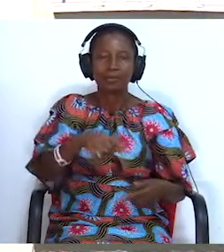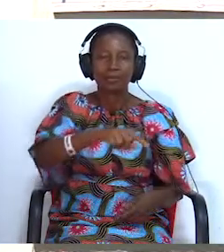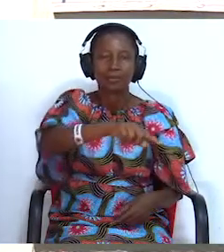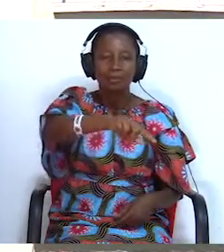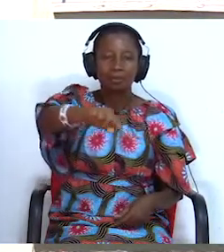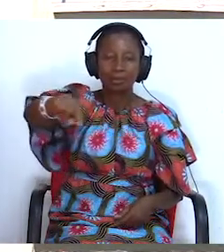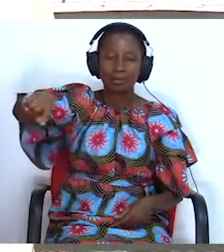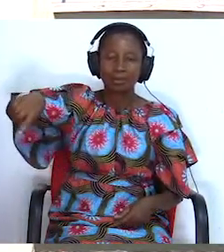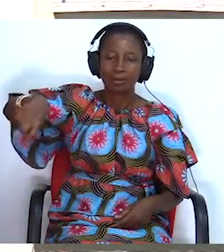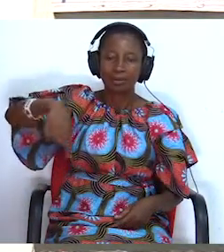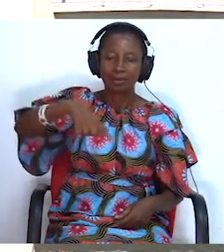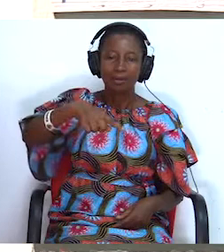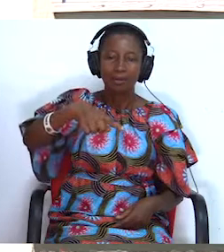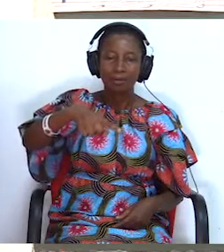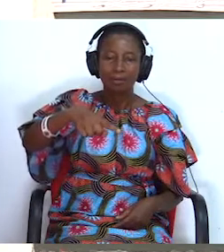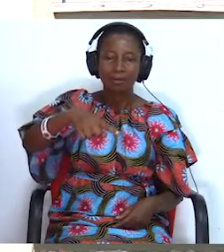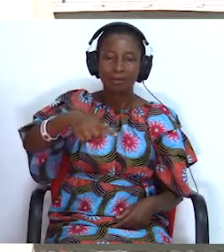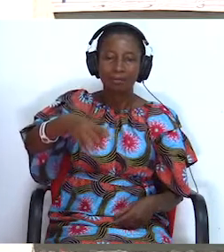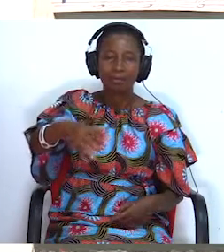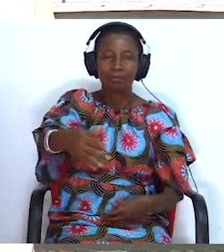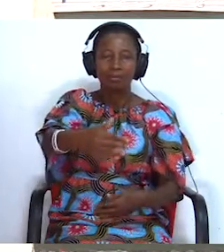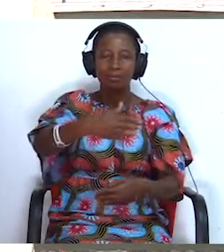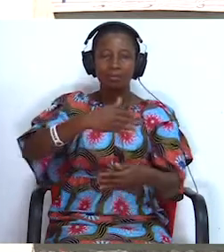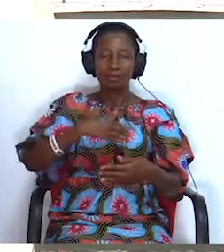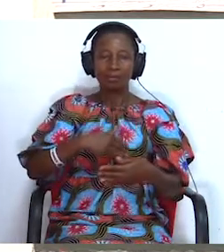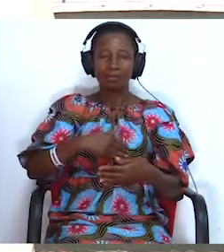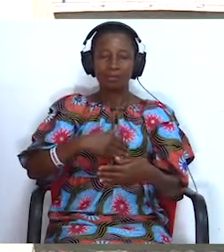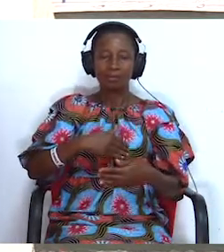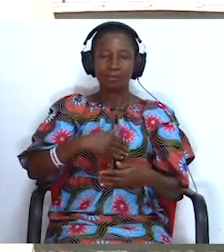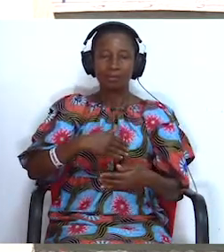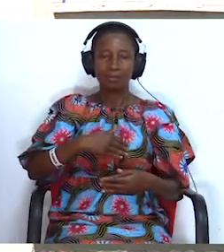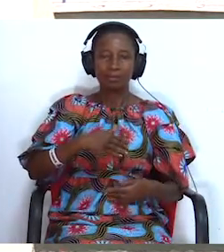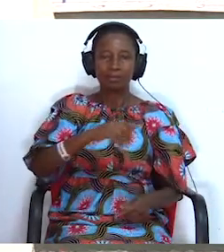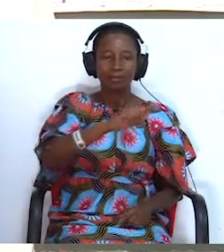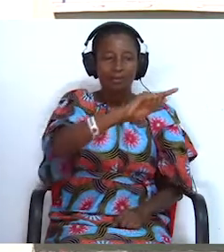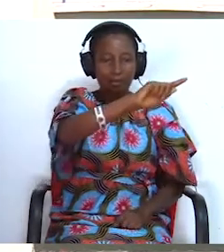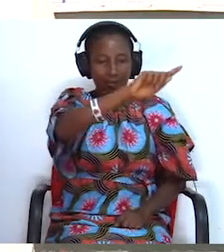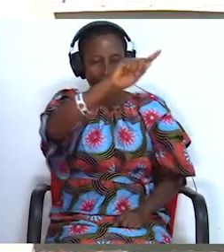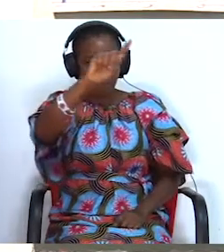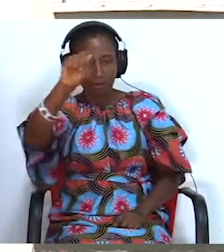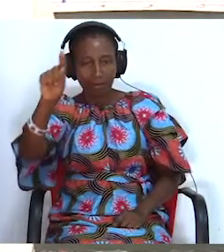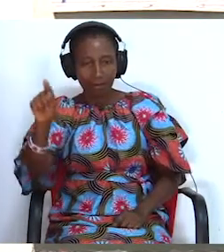Do you remember the song of this letter sound?